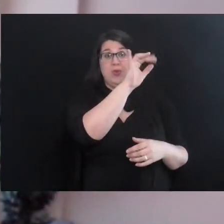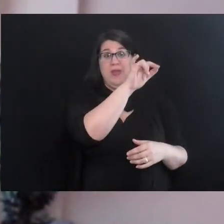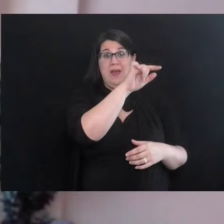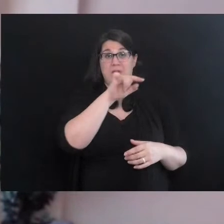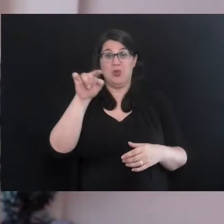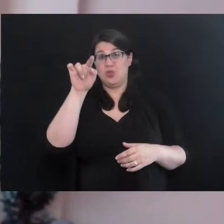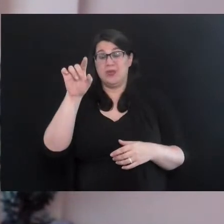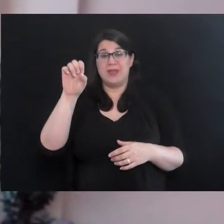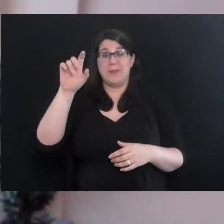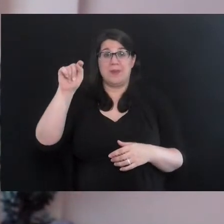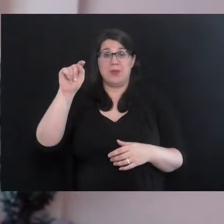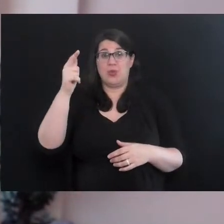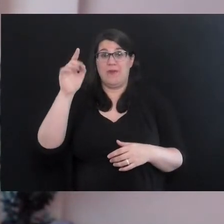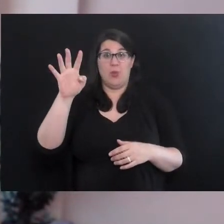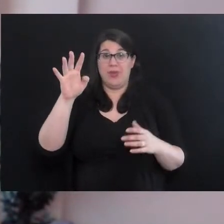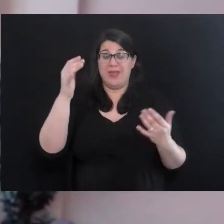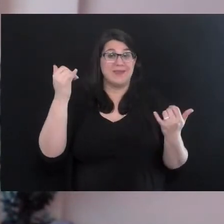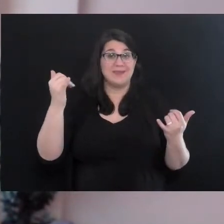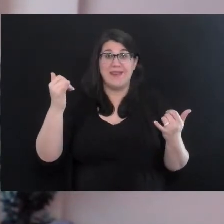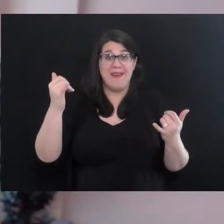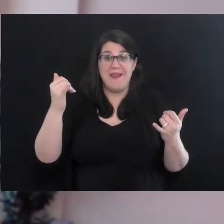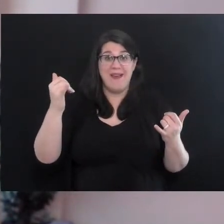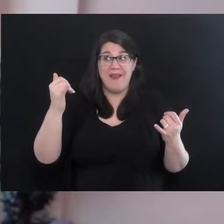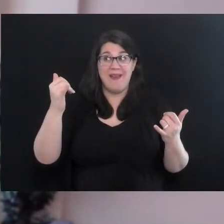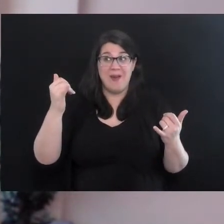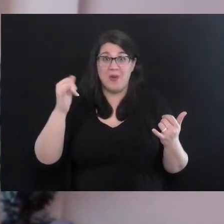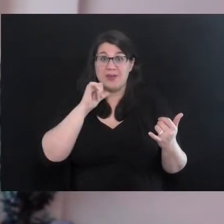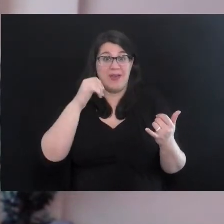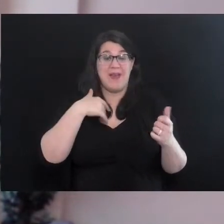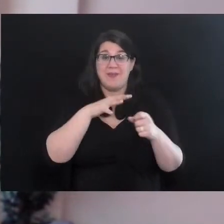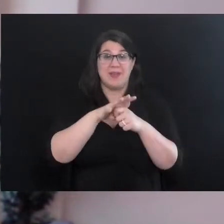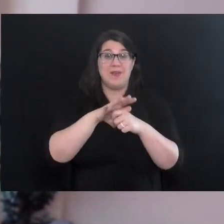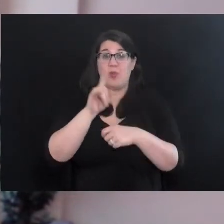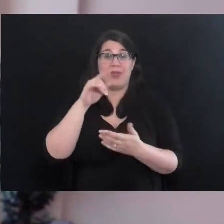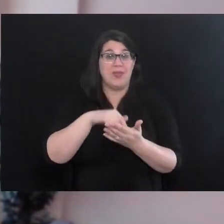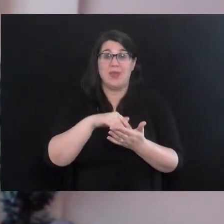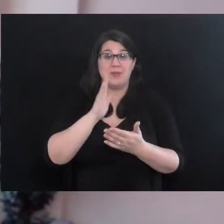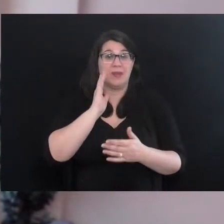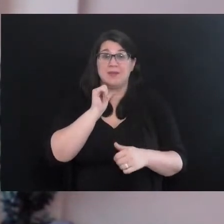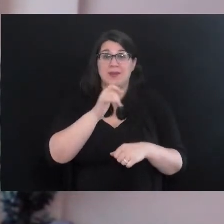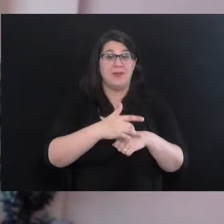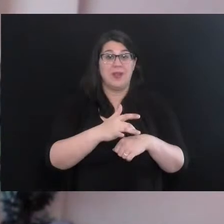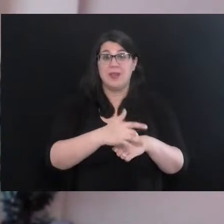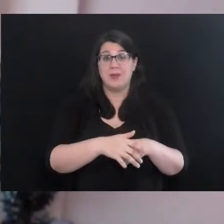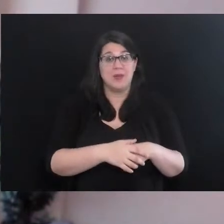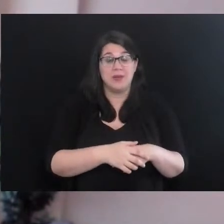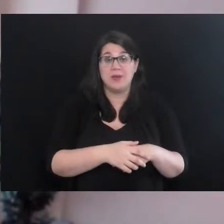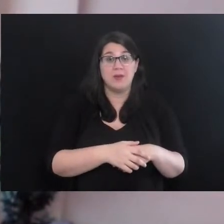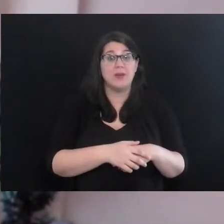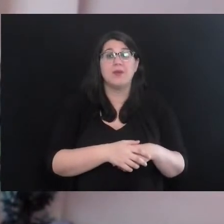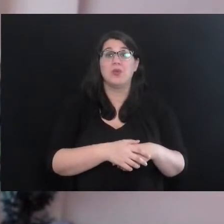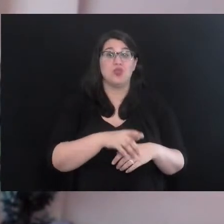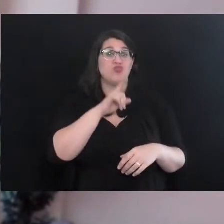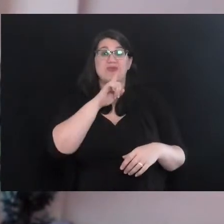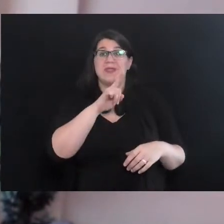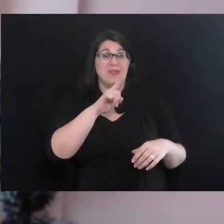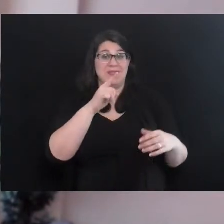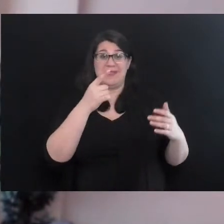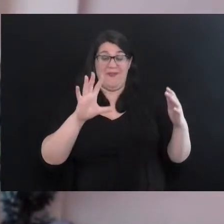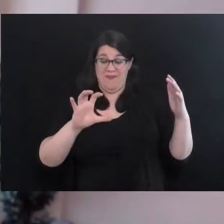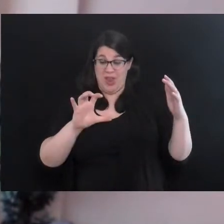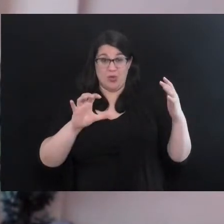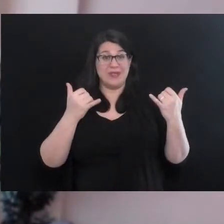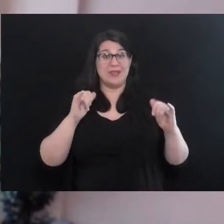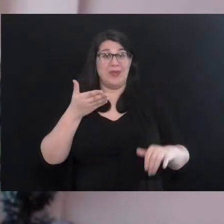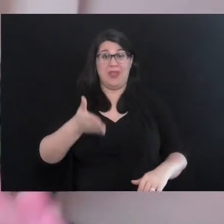24th. And we no longer have that level of capacity left in our hospital system. Our glass is half full already